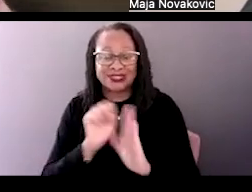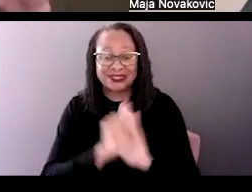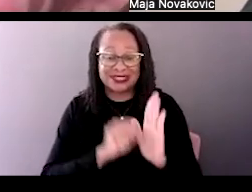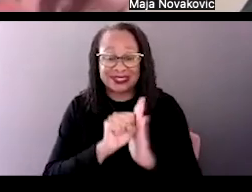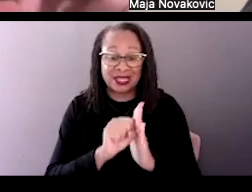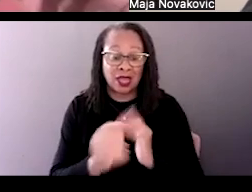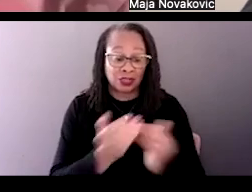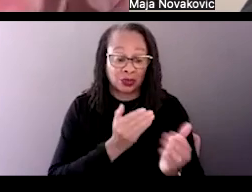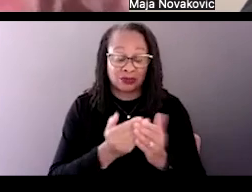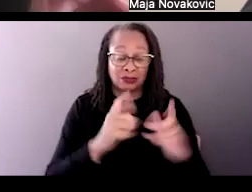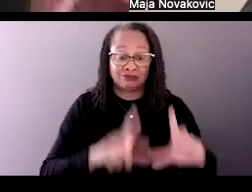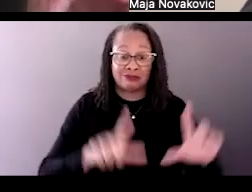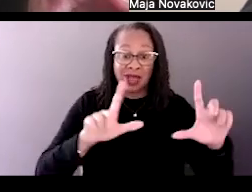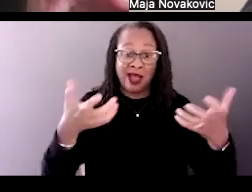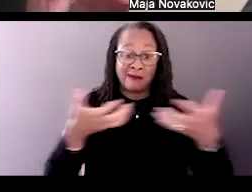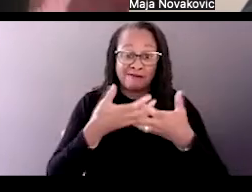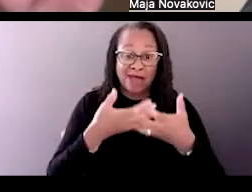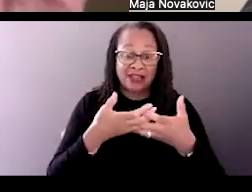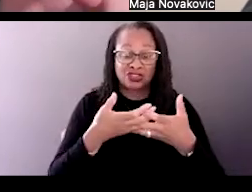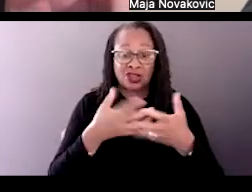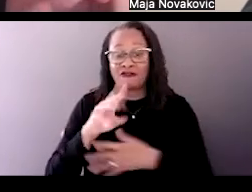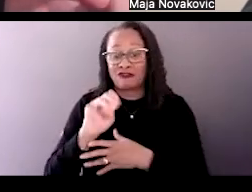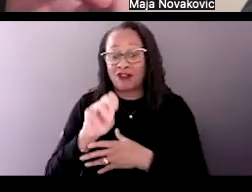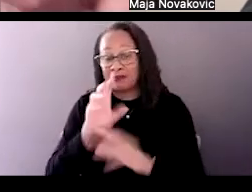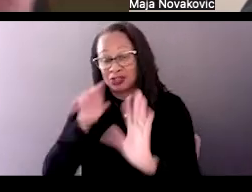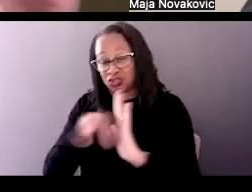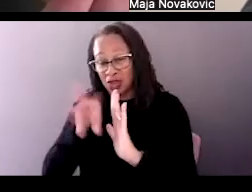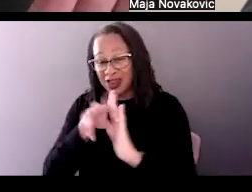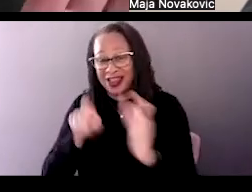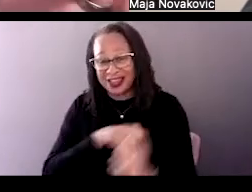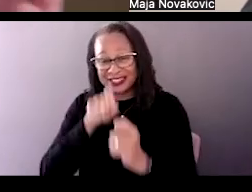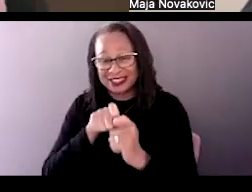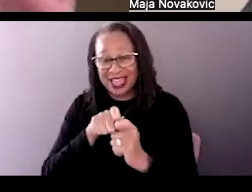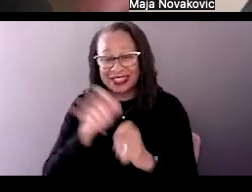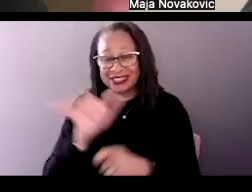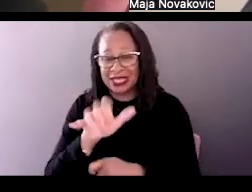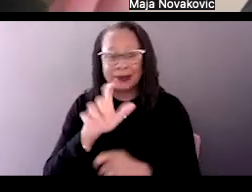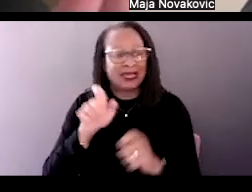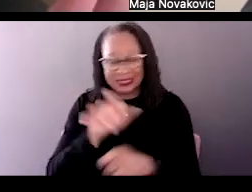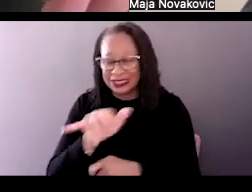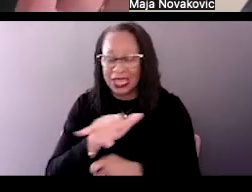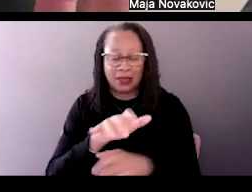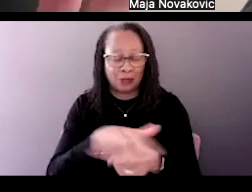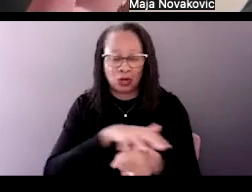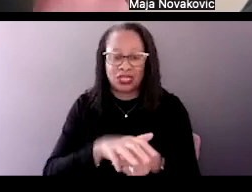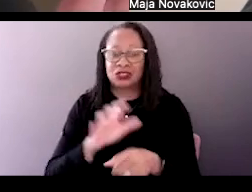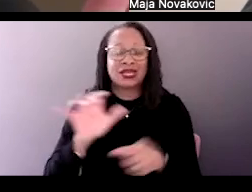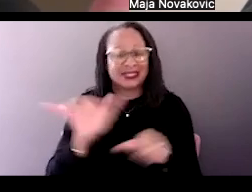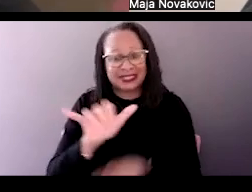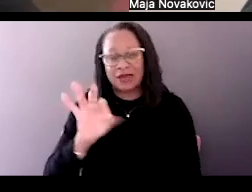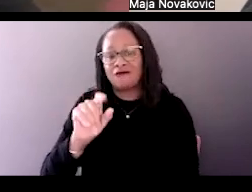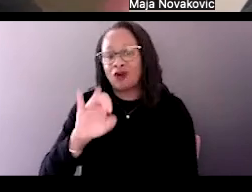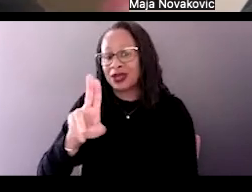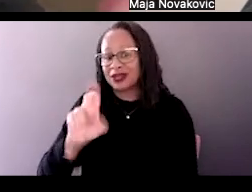will be a match frame shot, right? It's exactly the same from the same location, same focal length, everything, many